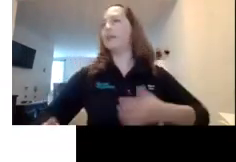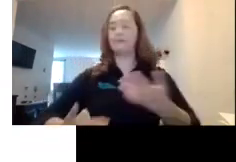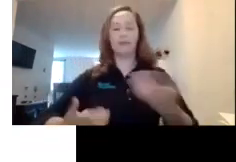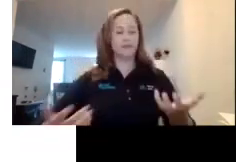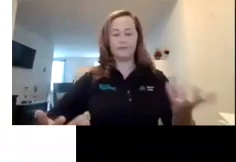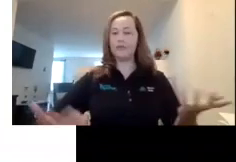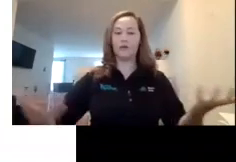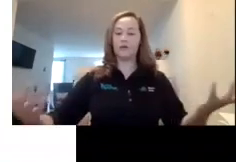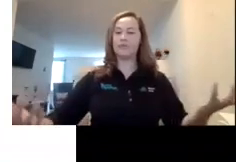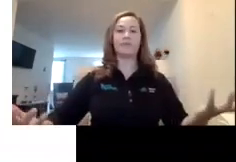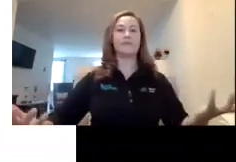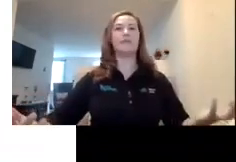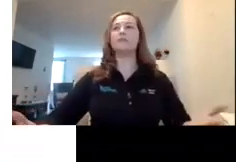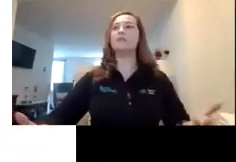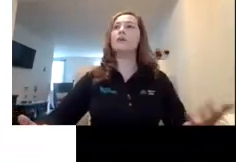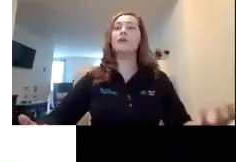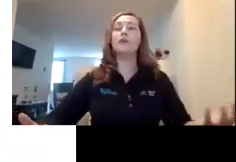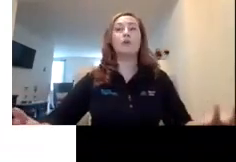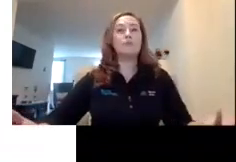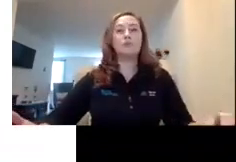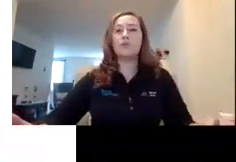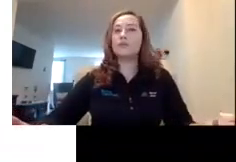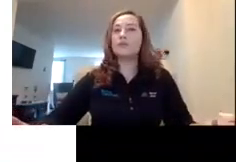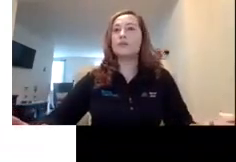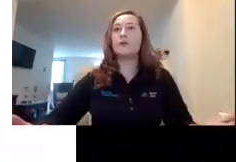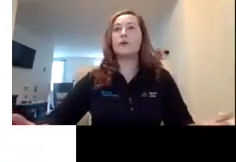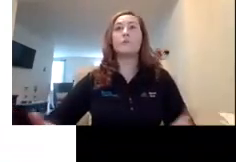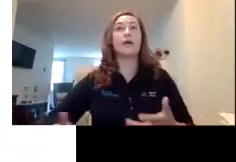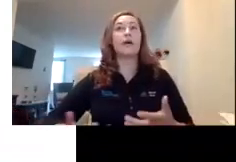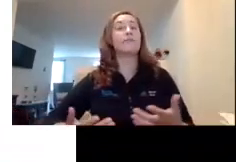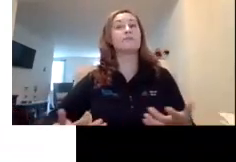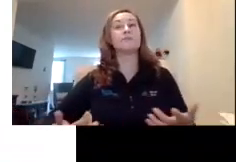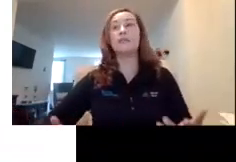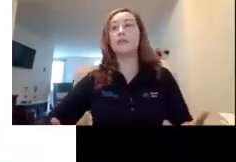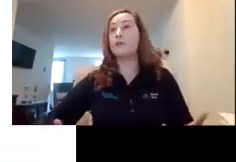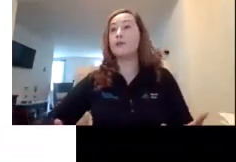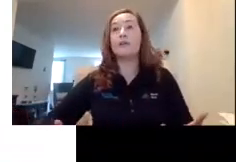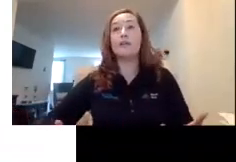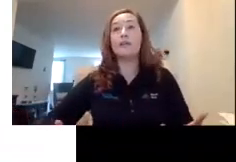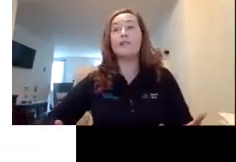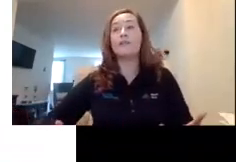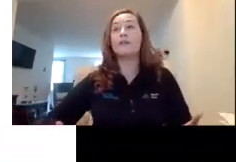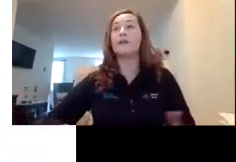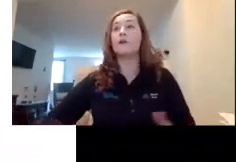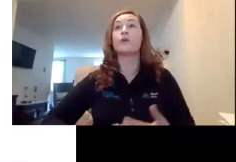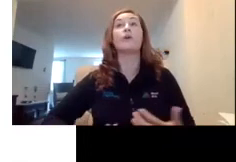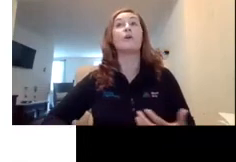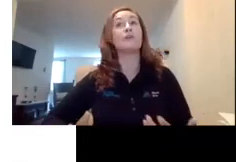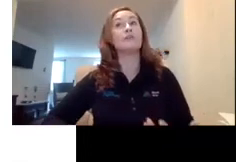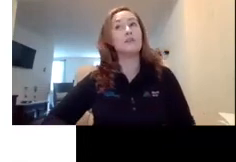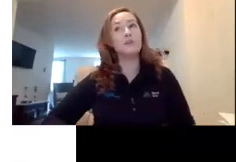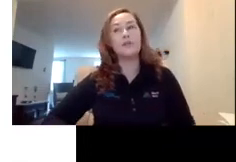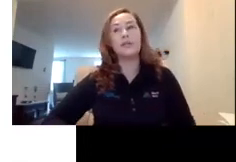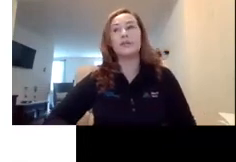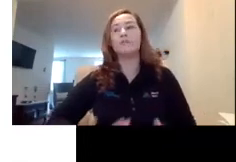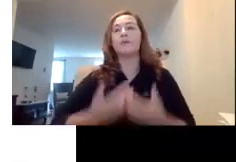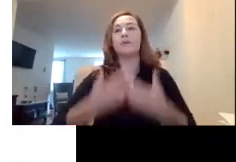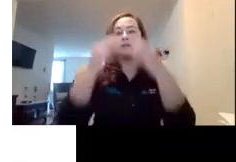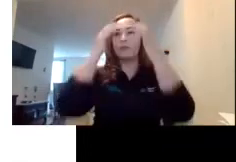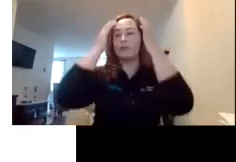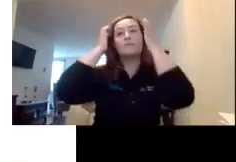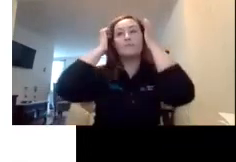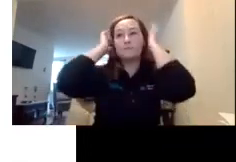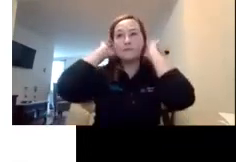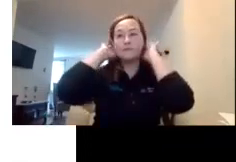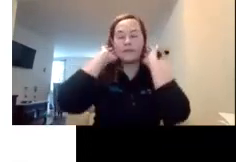And then if, you know, if they say like, no, they called me 2 days ago, but I haven't really heard anything, we're calling the unit, but,